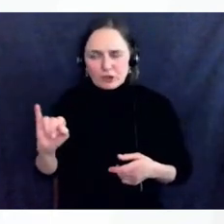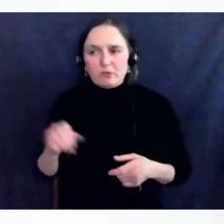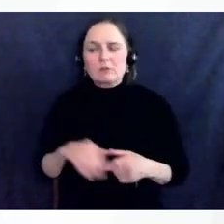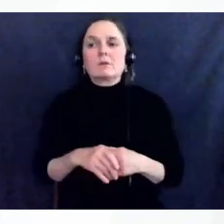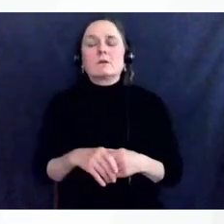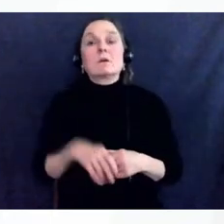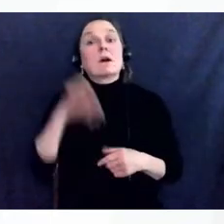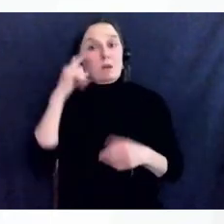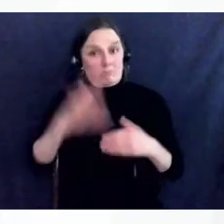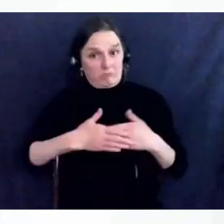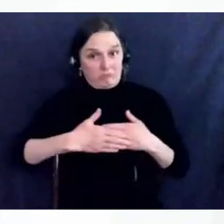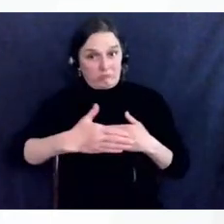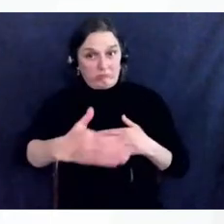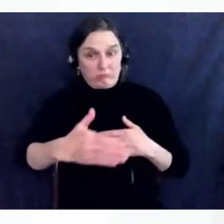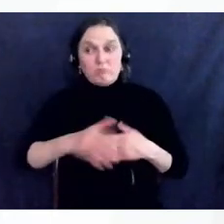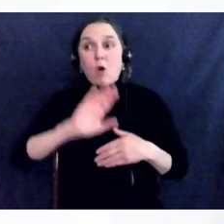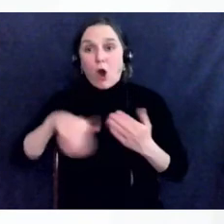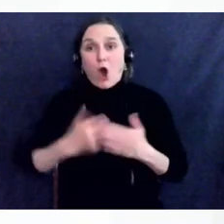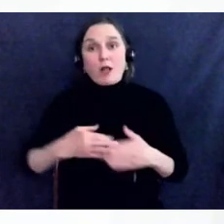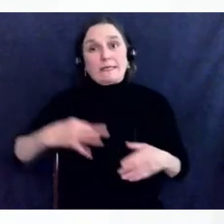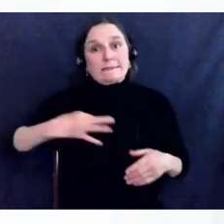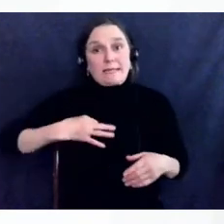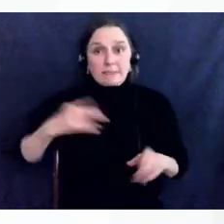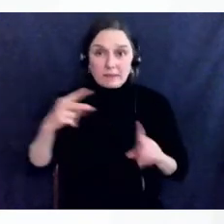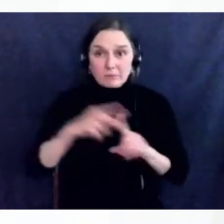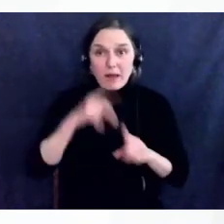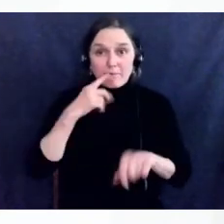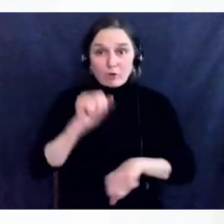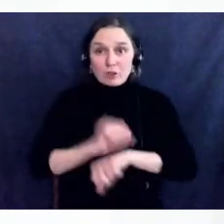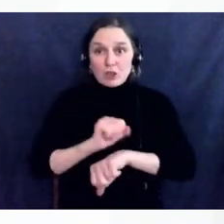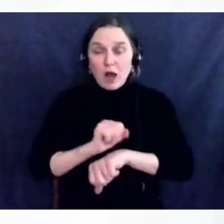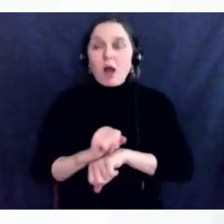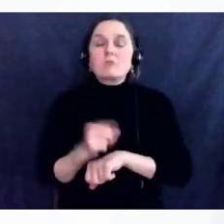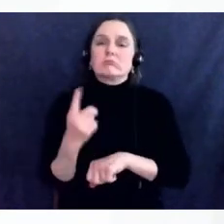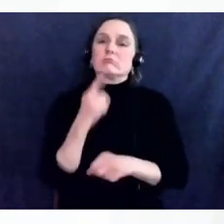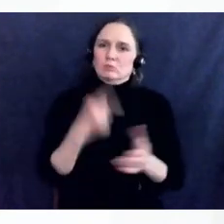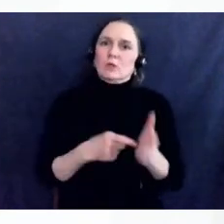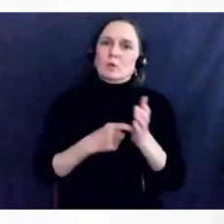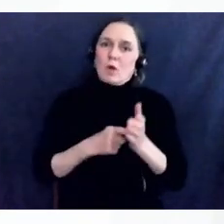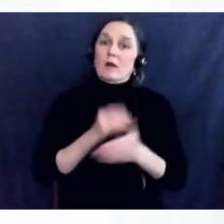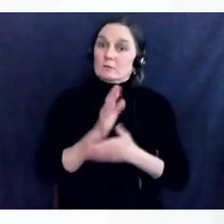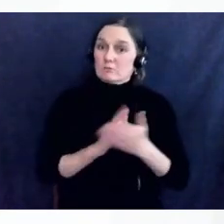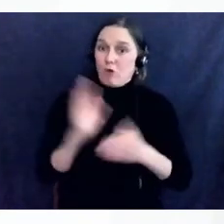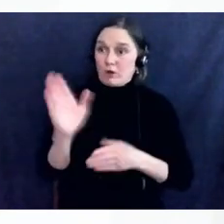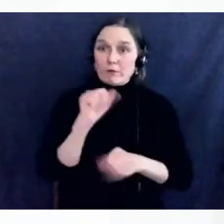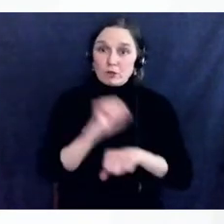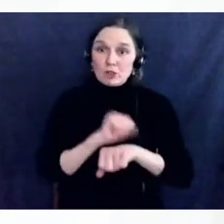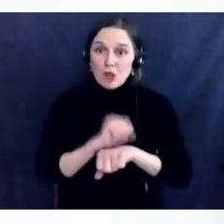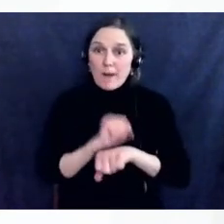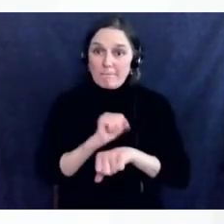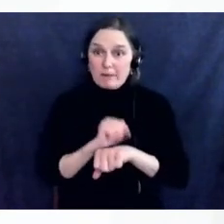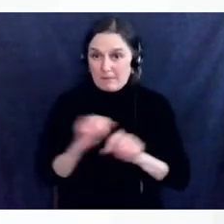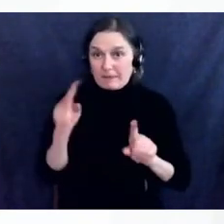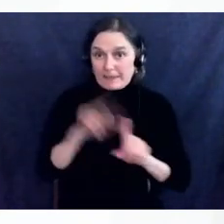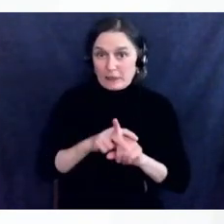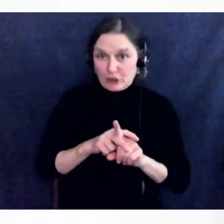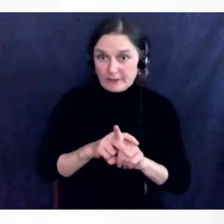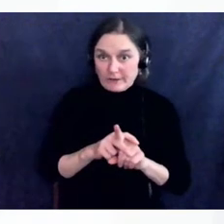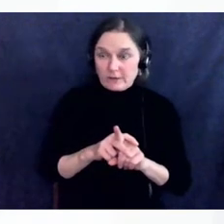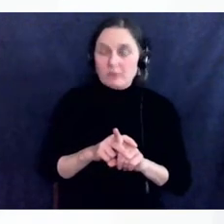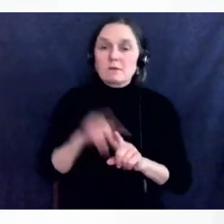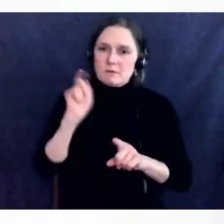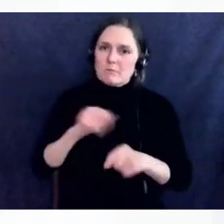planned contributions to diversity, equity, inclusion, and this is in the process of being codified right now by the Academic Senate for